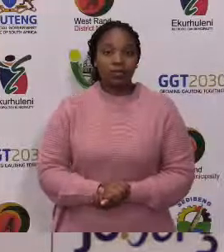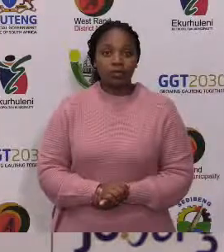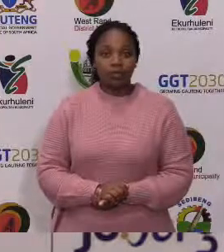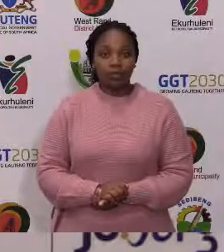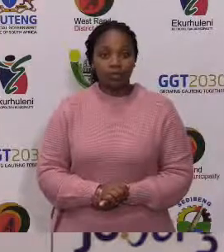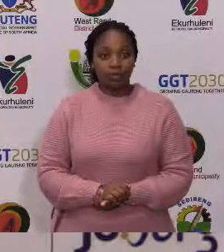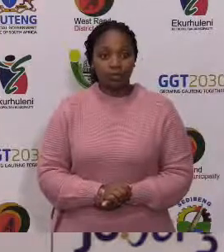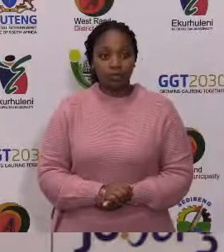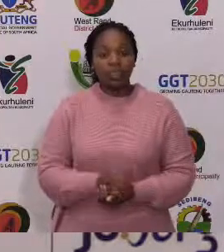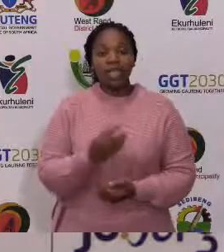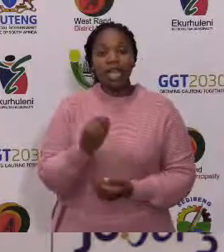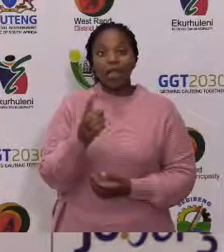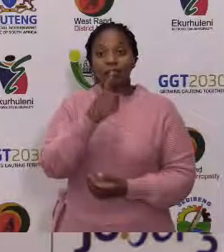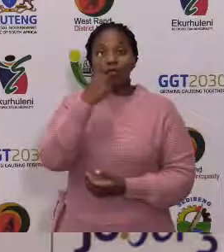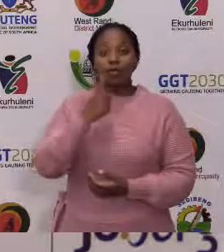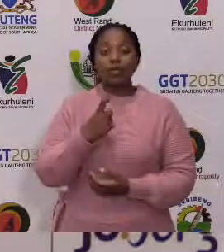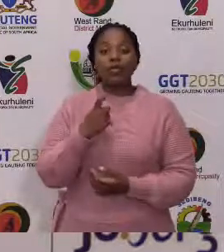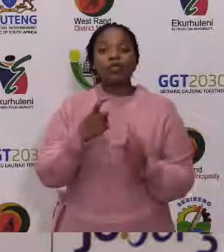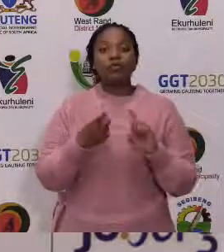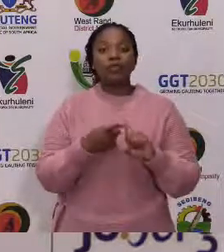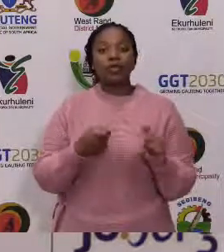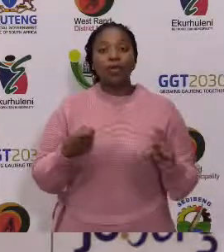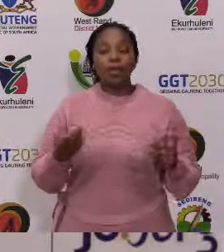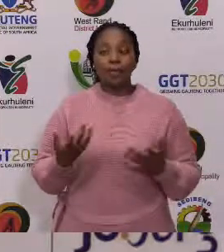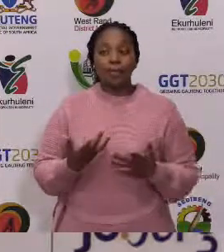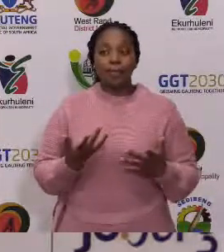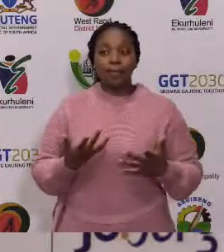I have a question here from